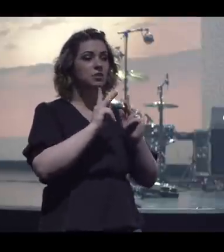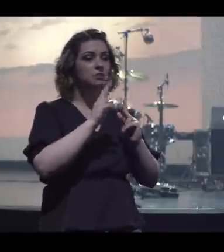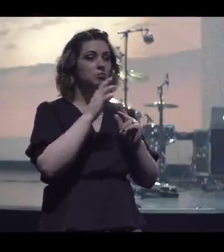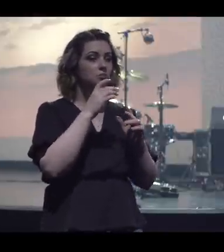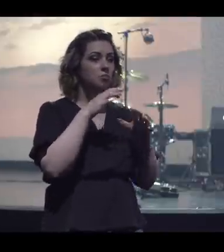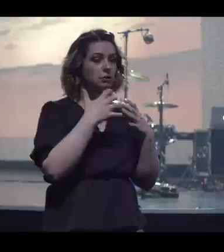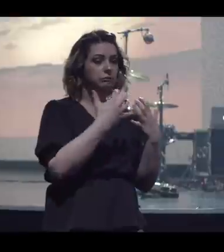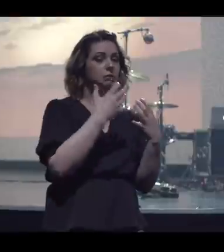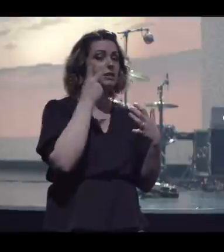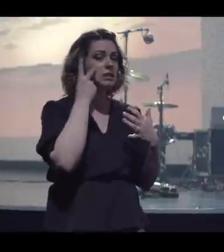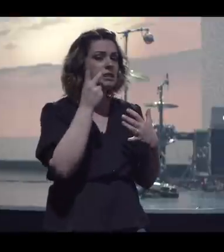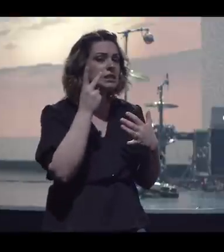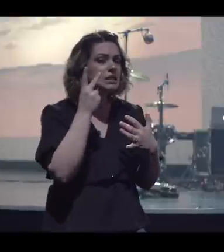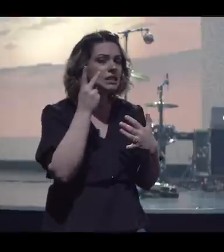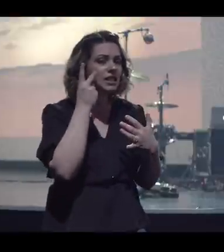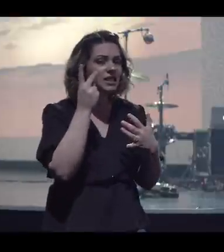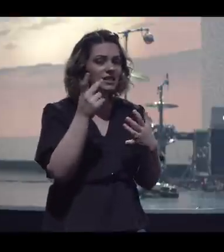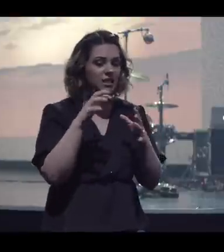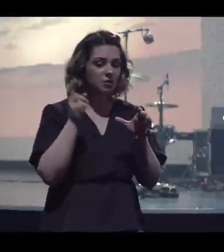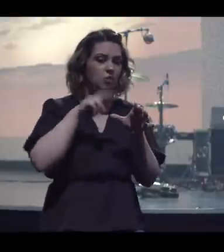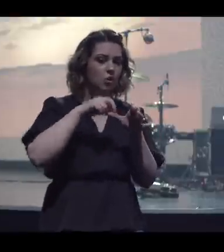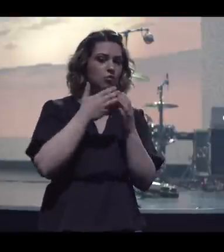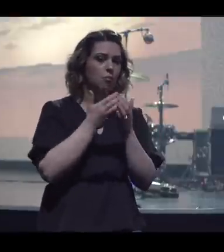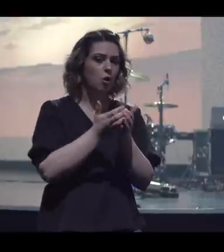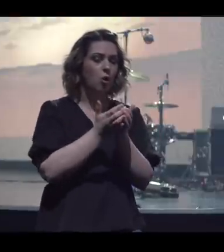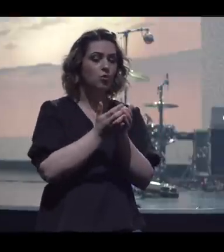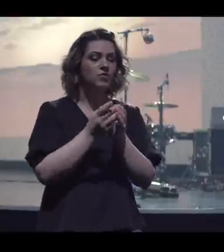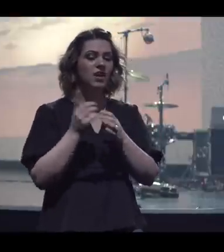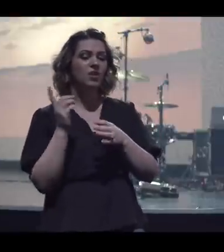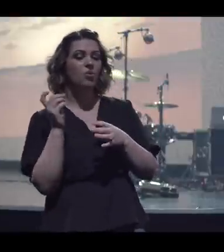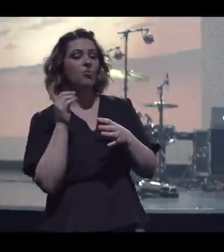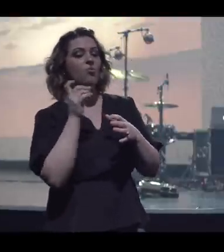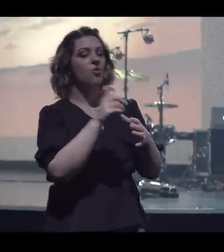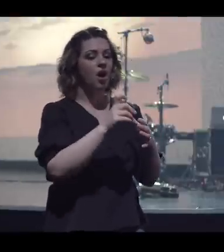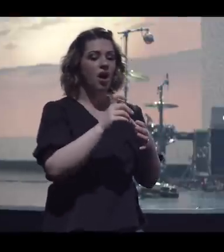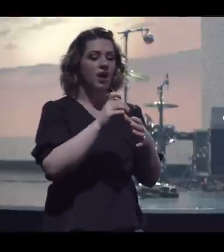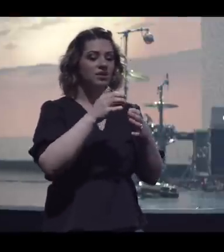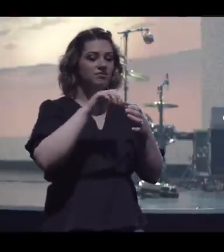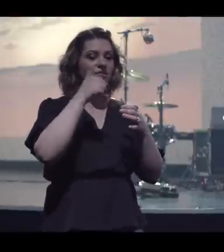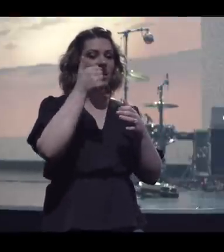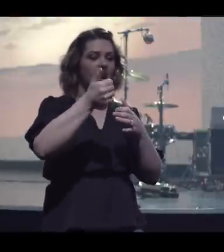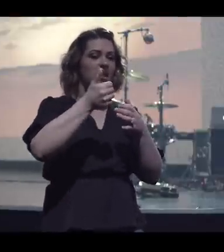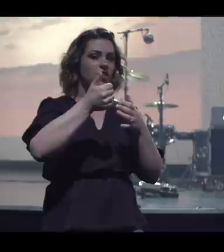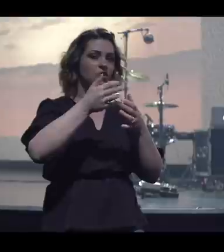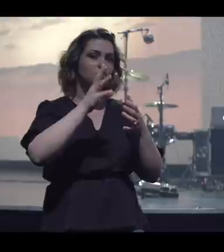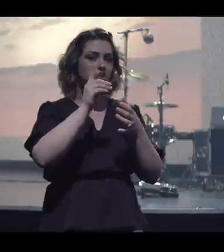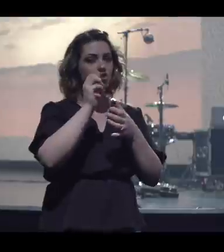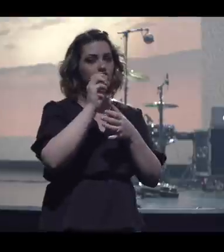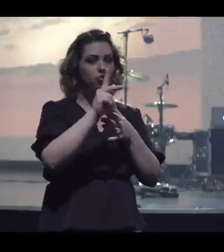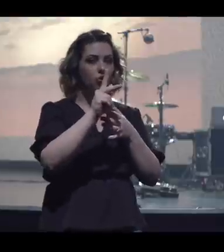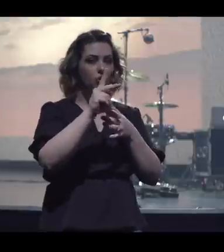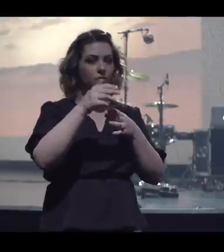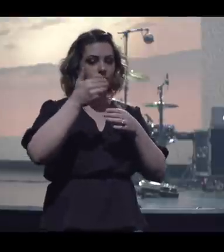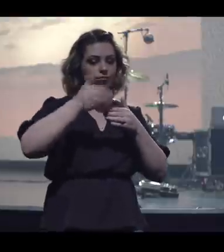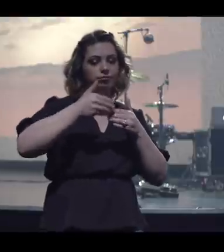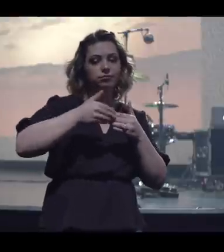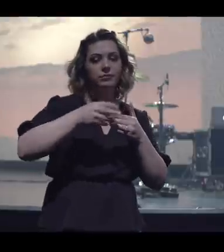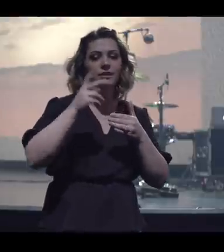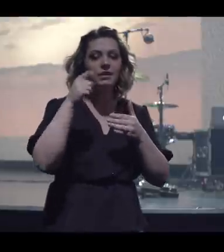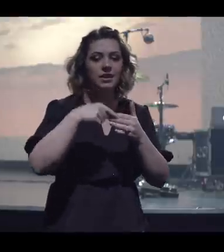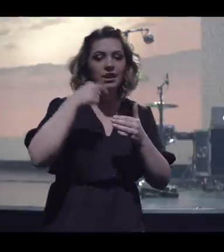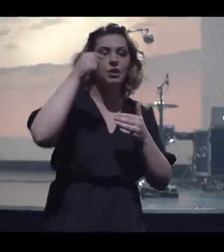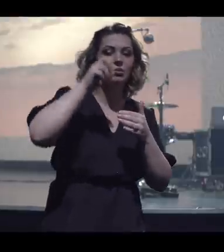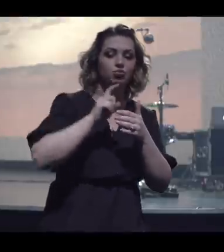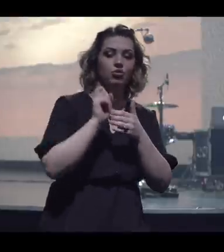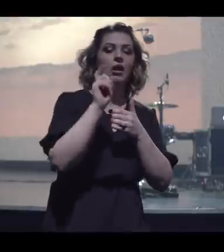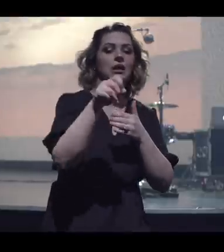a boat, so they run to the next shipping dock. It's just a couple miles up the road, and they get there and say, have you seen Jesus?